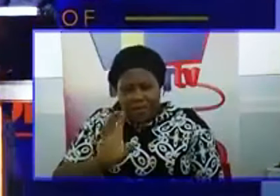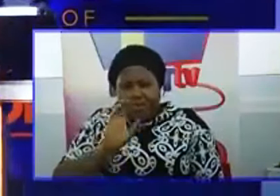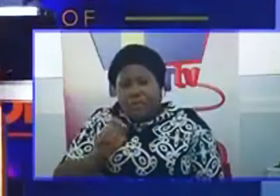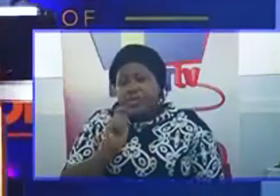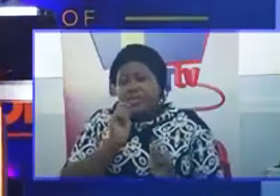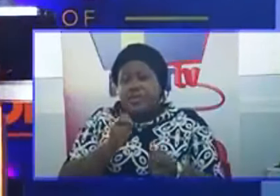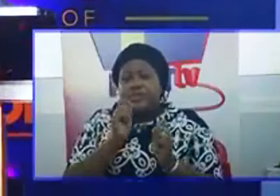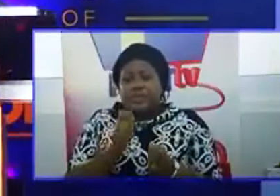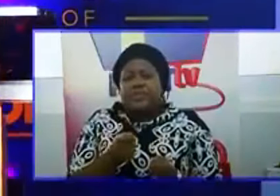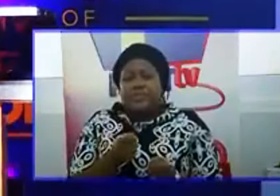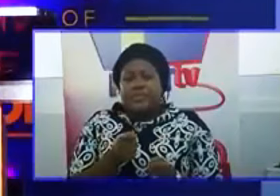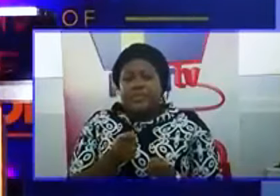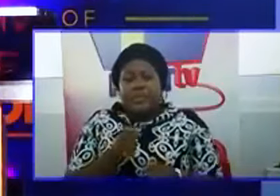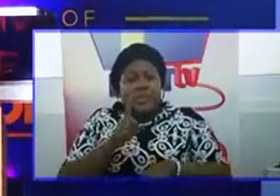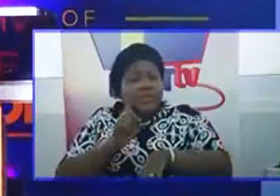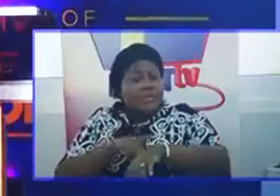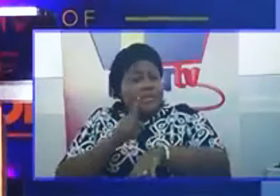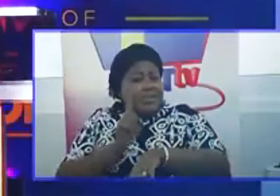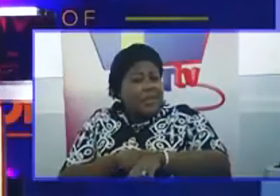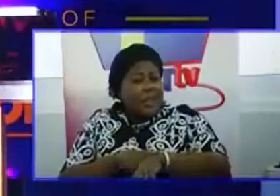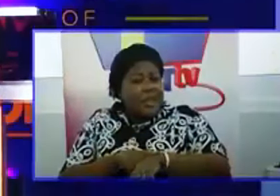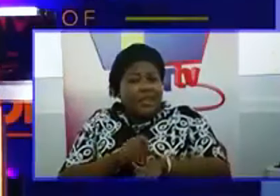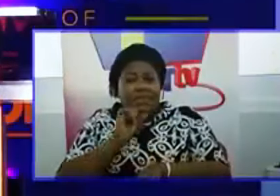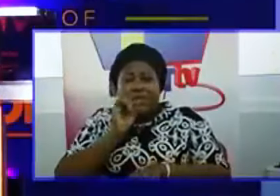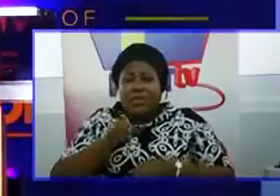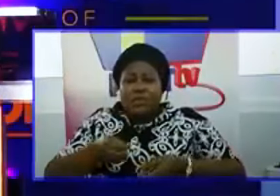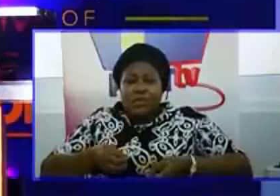Time is opportunity.